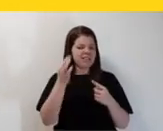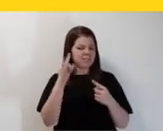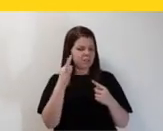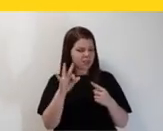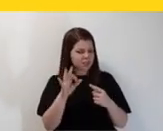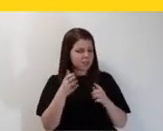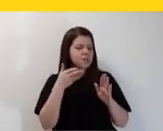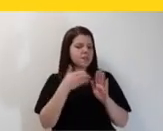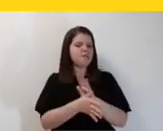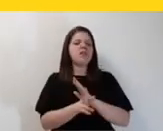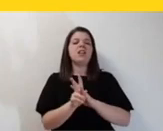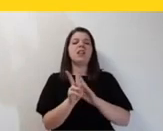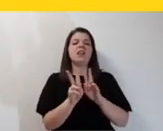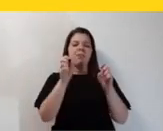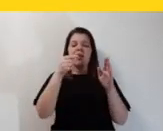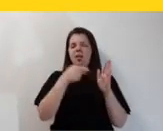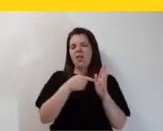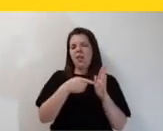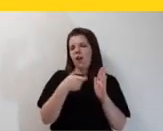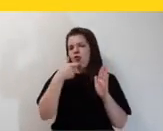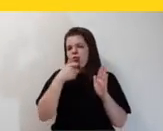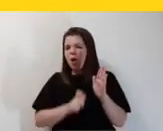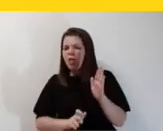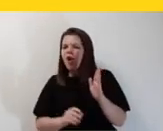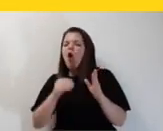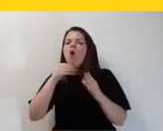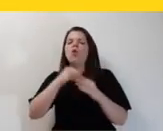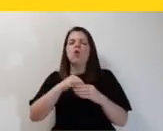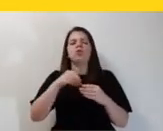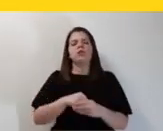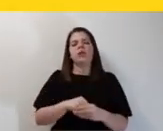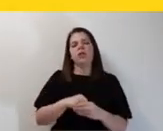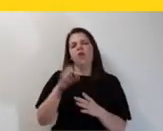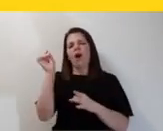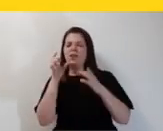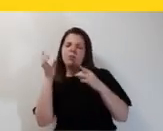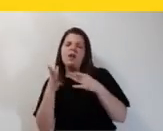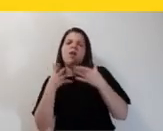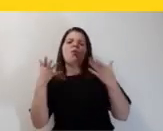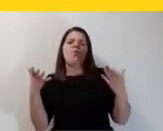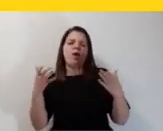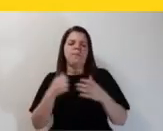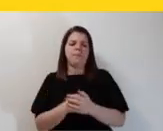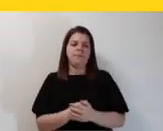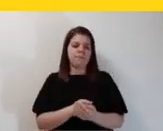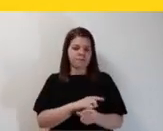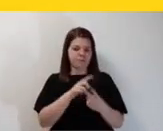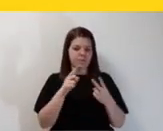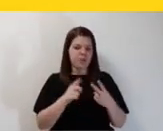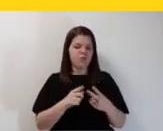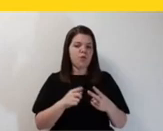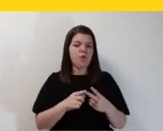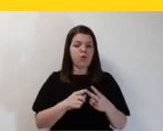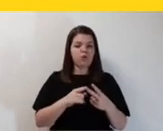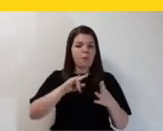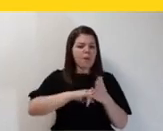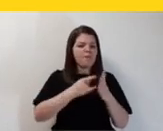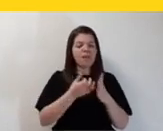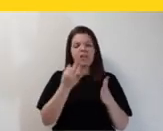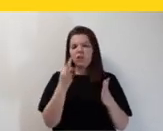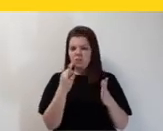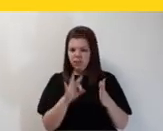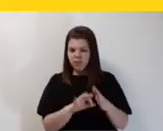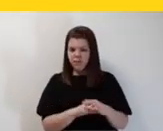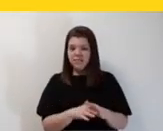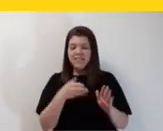where the contents or tasks to be learned are included. Planning the sprint. At the beginning of the teaching